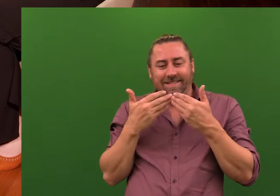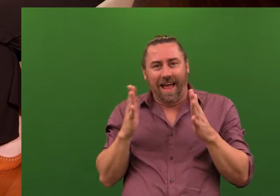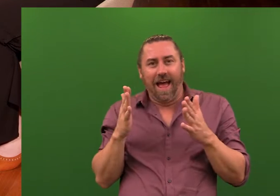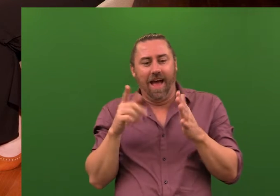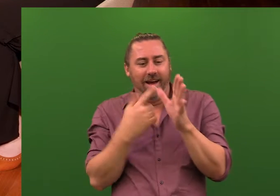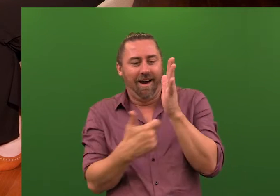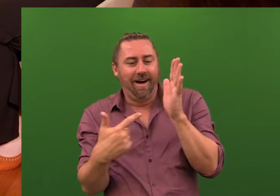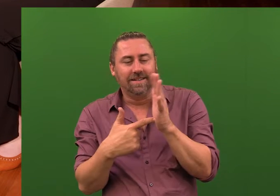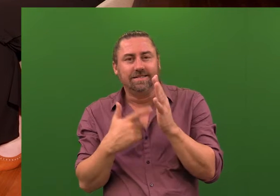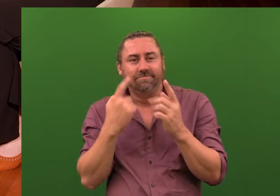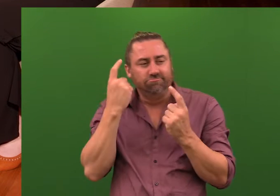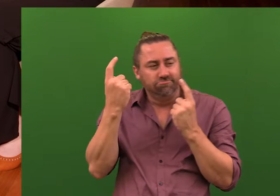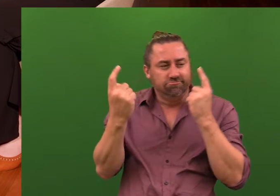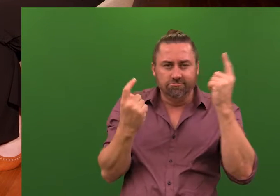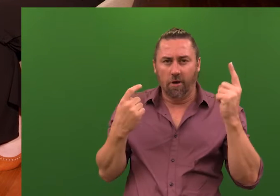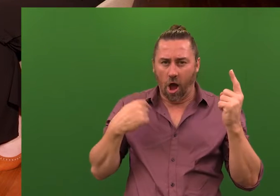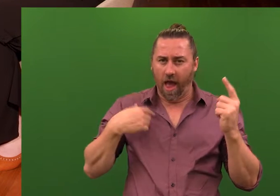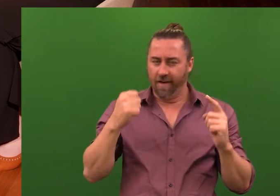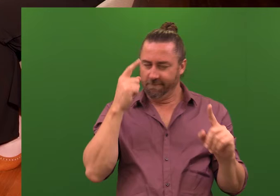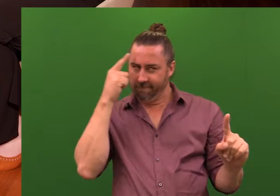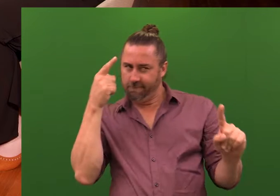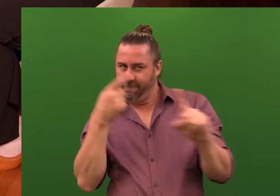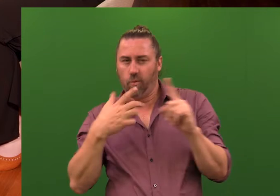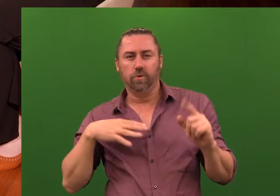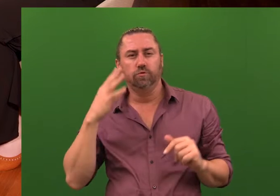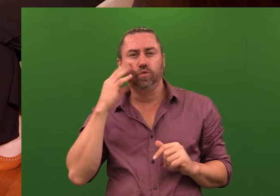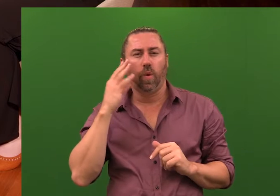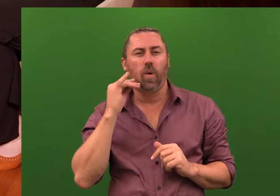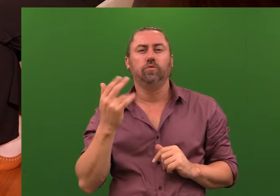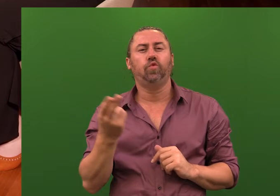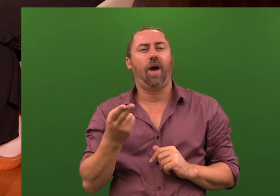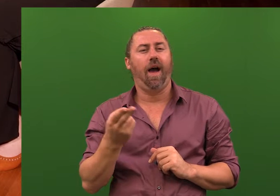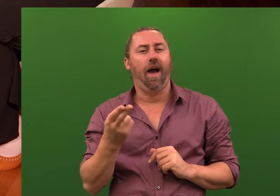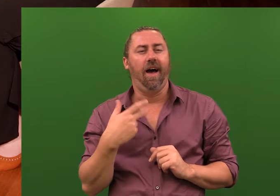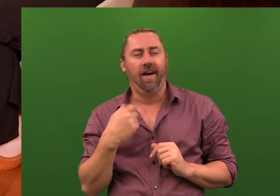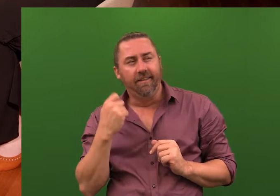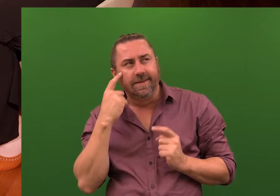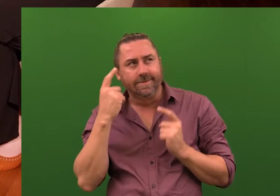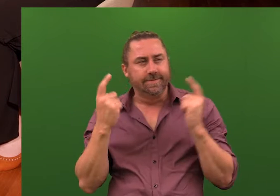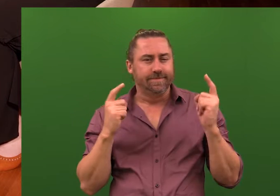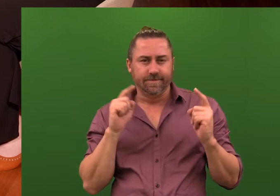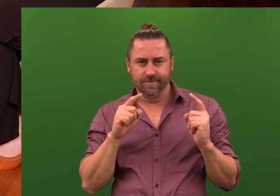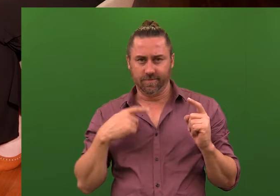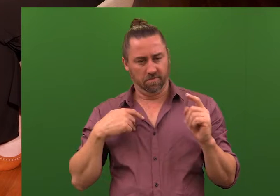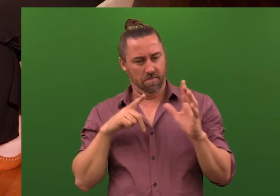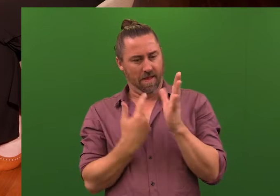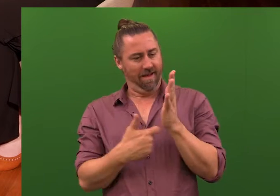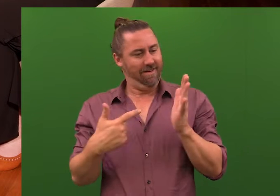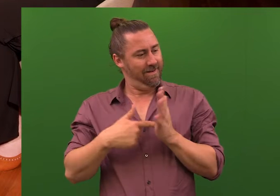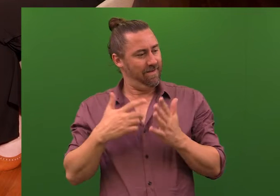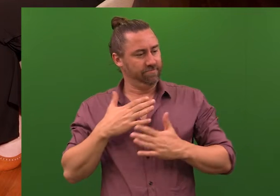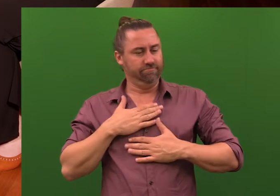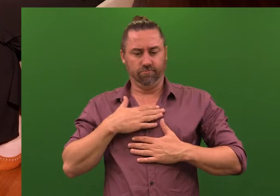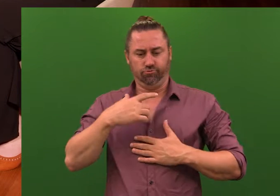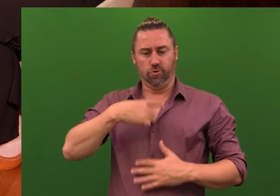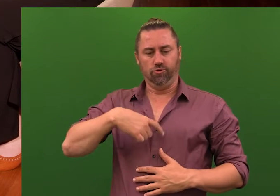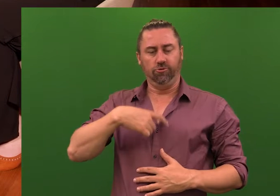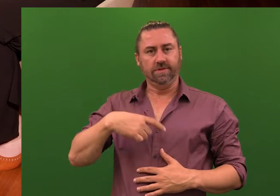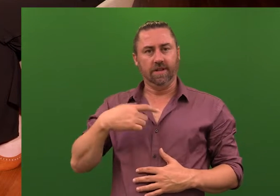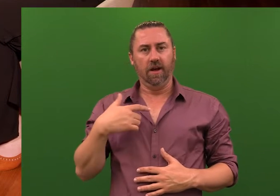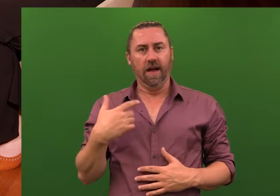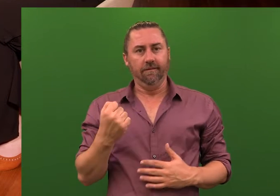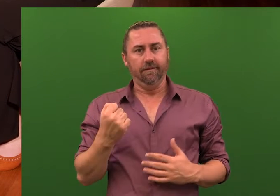many years. So it's great to be here now on the eve of this exhibition. I wanted to talk to you a bit about Bittersweet,